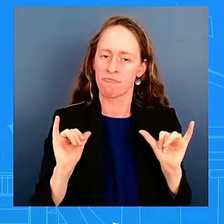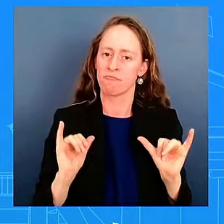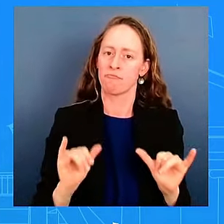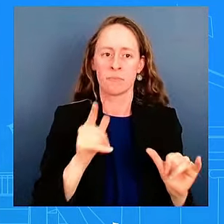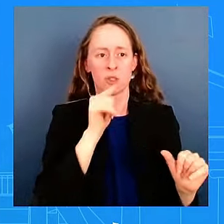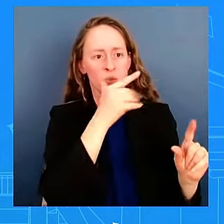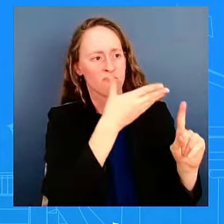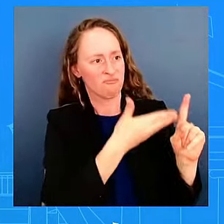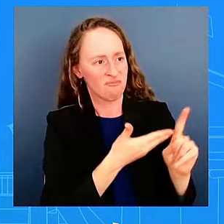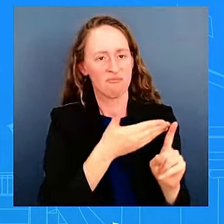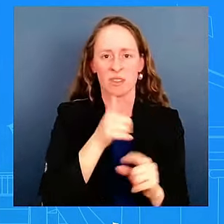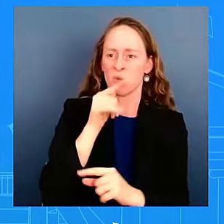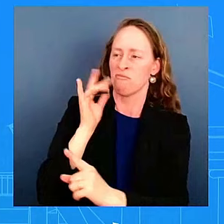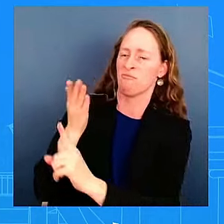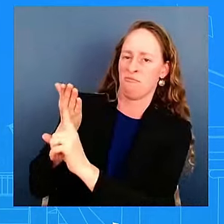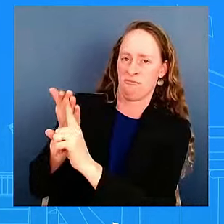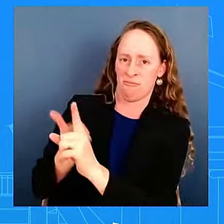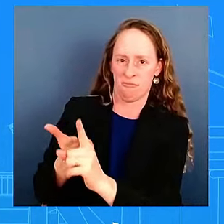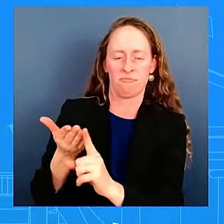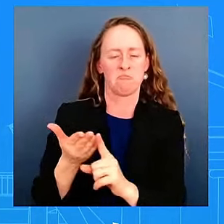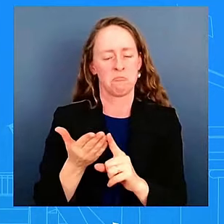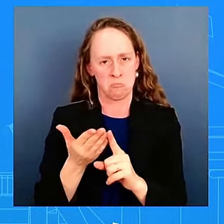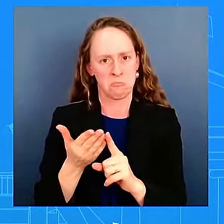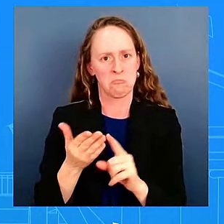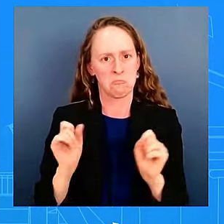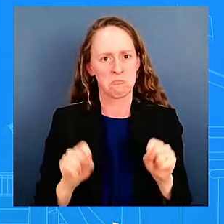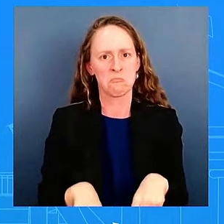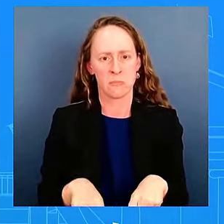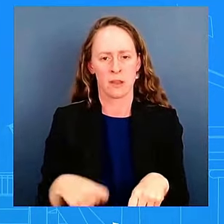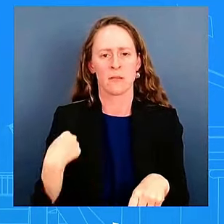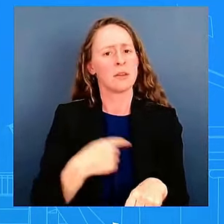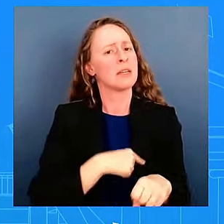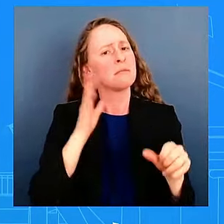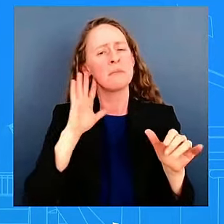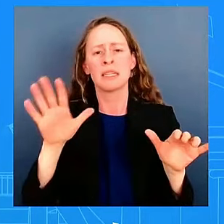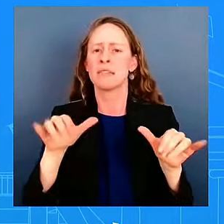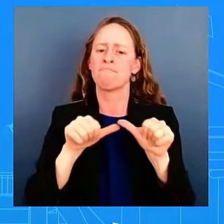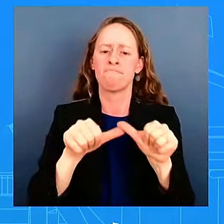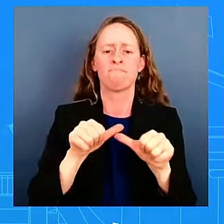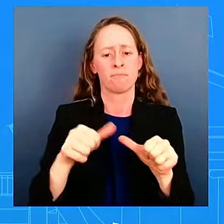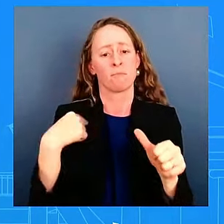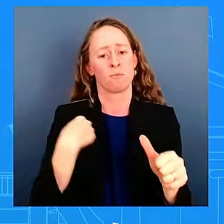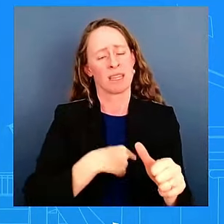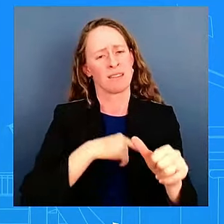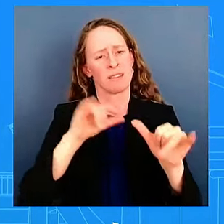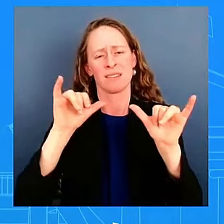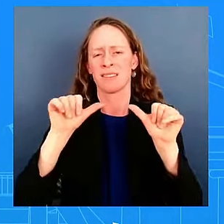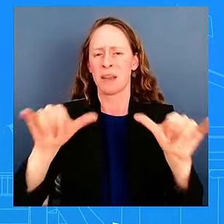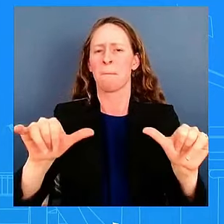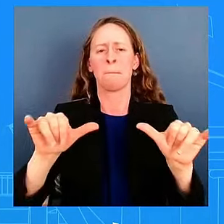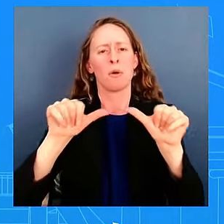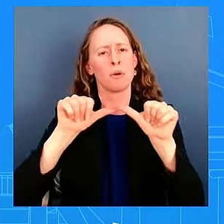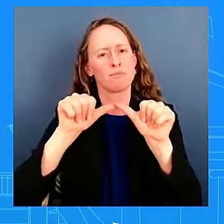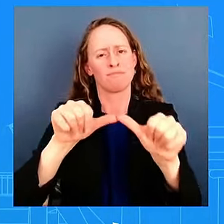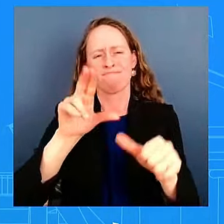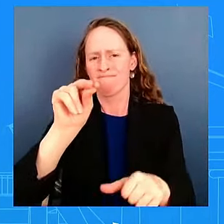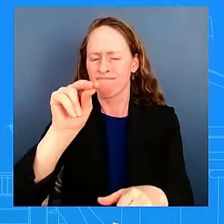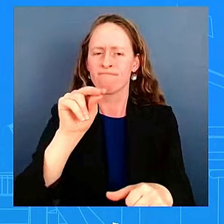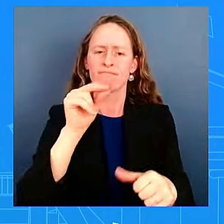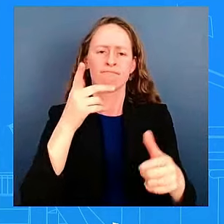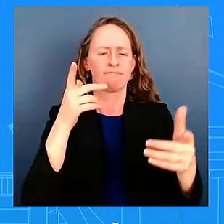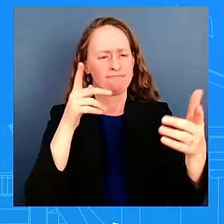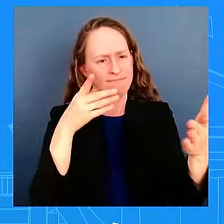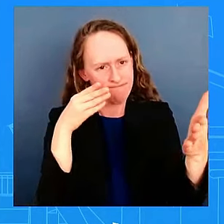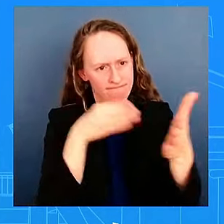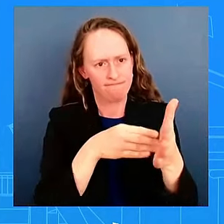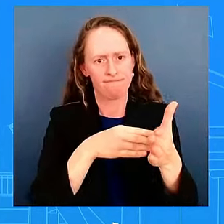We're just going to continue to denounce violence. It is important to do that, forcefully be against violence. Political violence has no place in